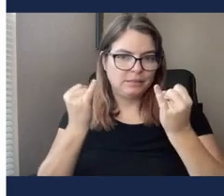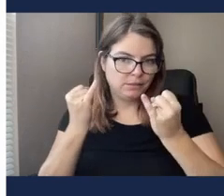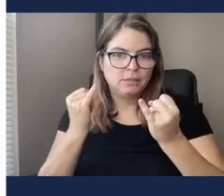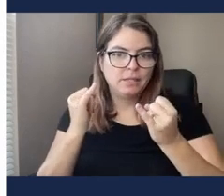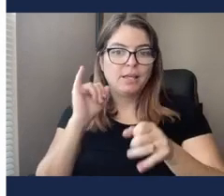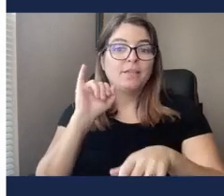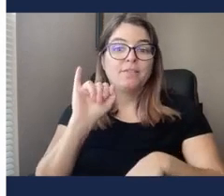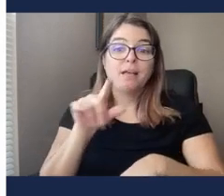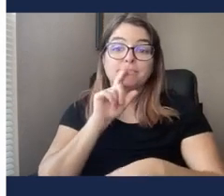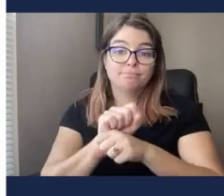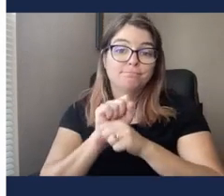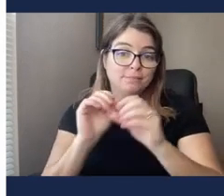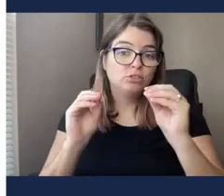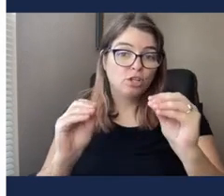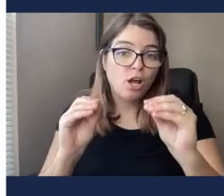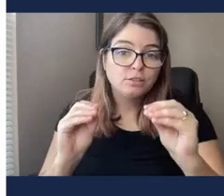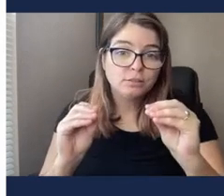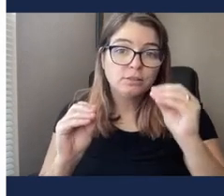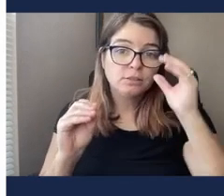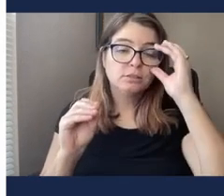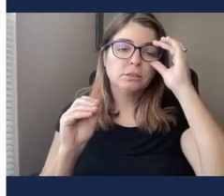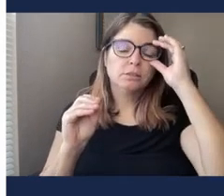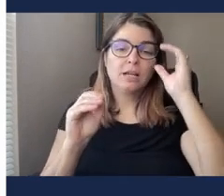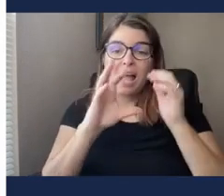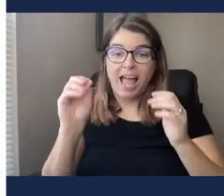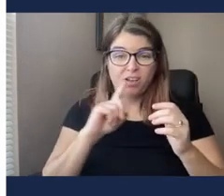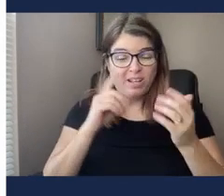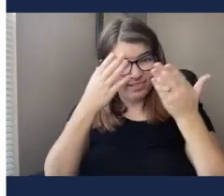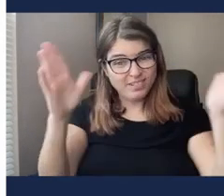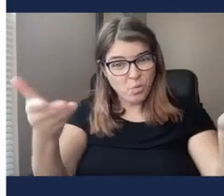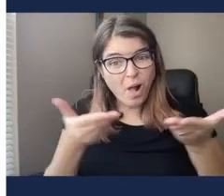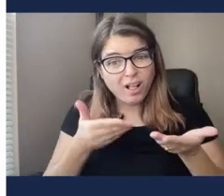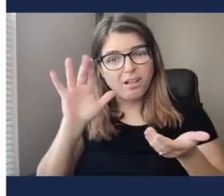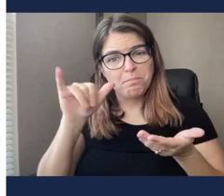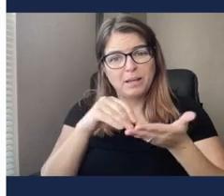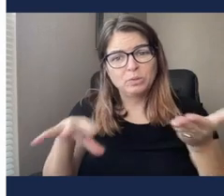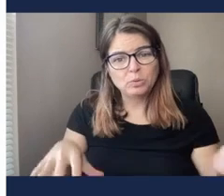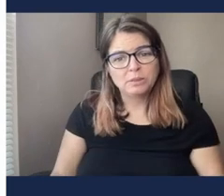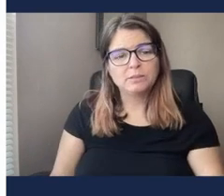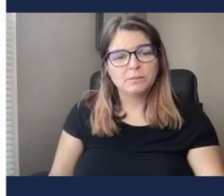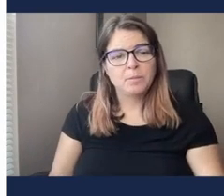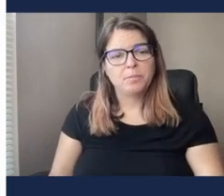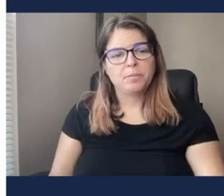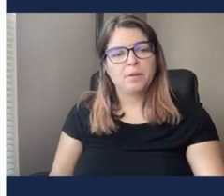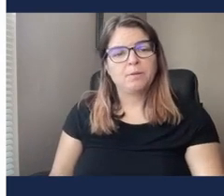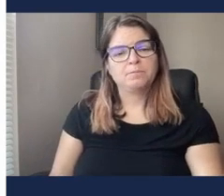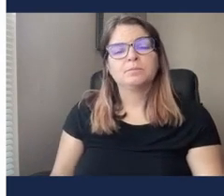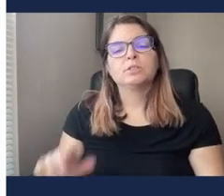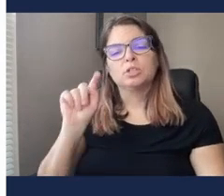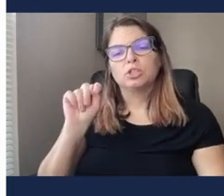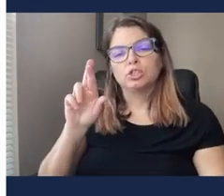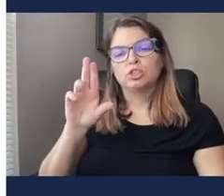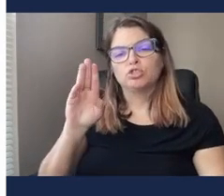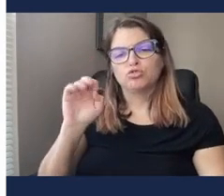taught and are actually being welcomed by students. So Trump's executive order